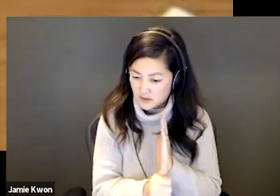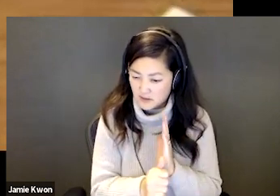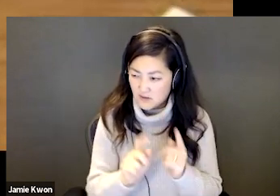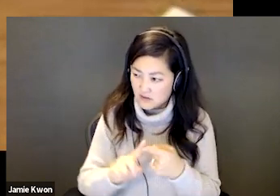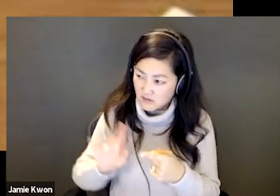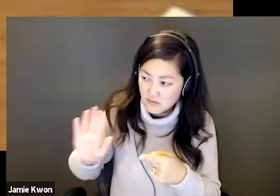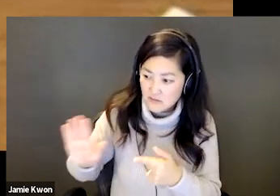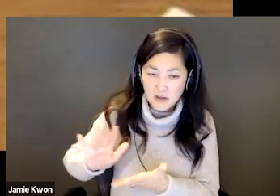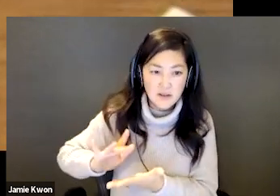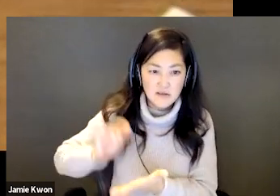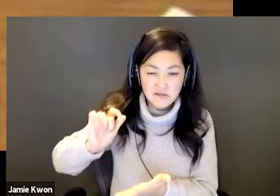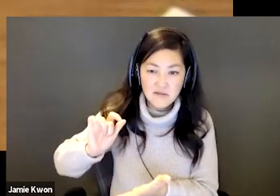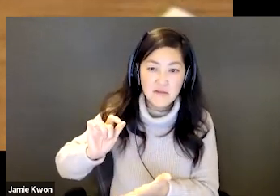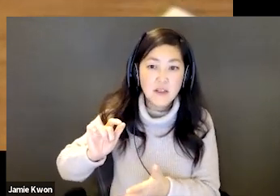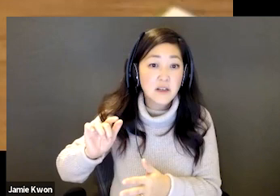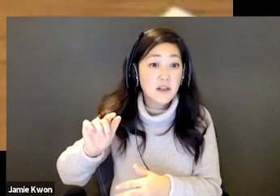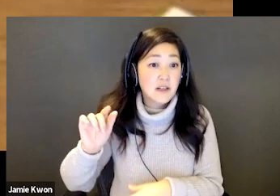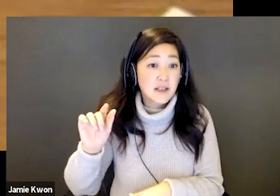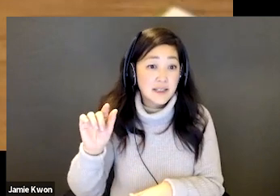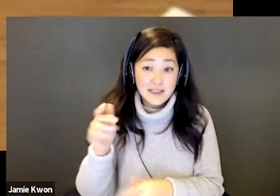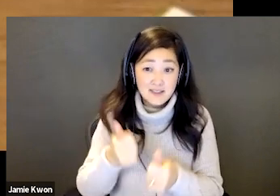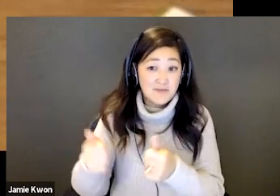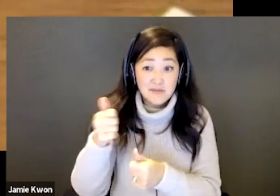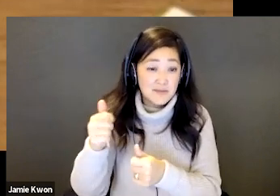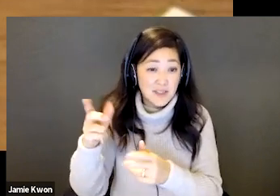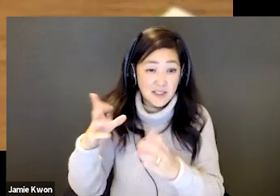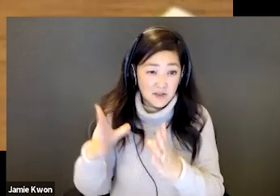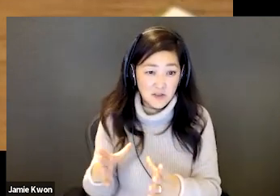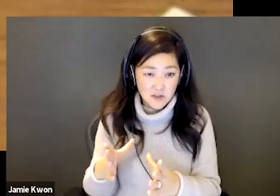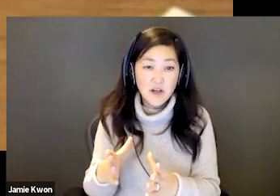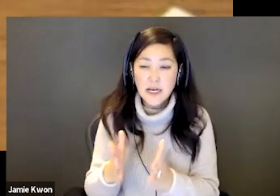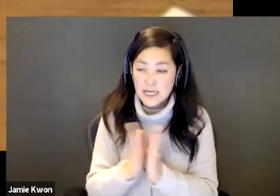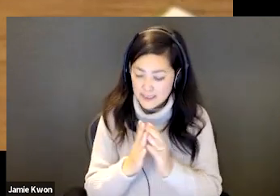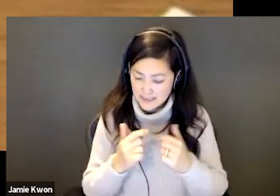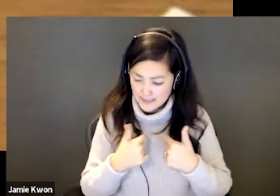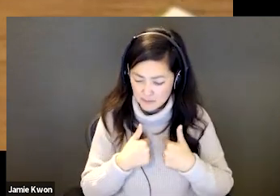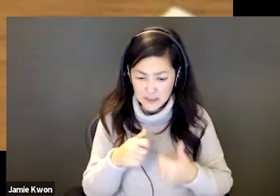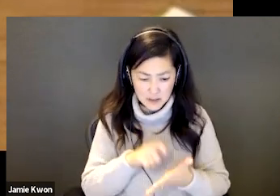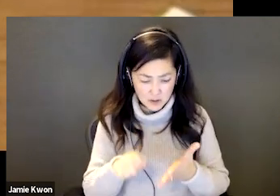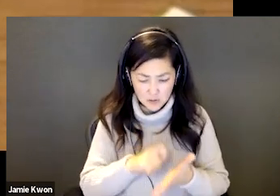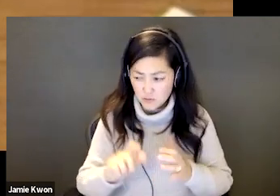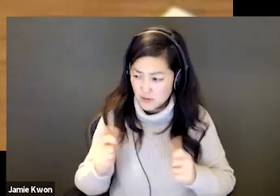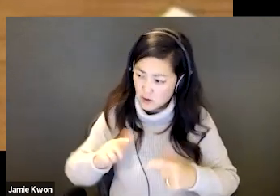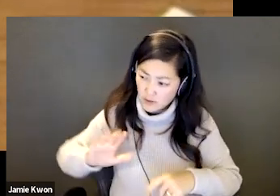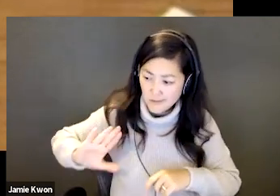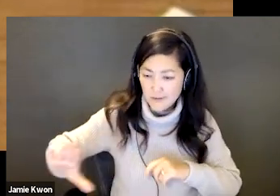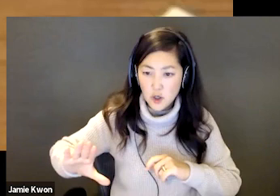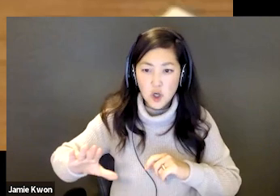advantage. The executive director delegated me to write replies to all her incoming